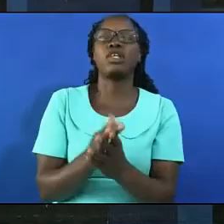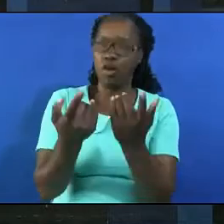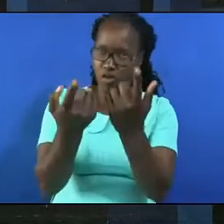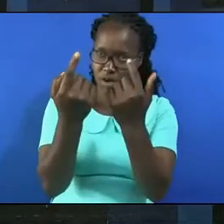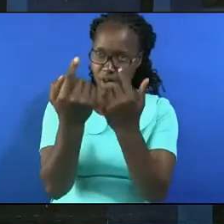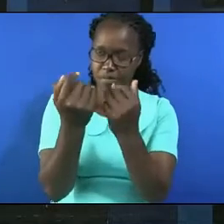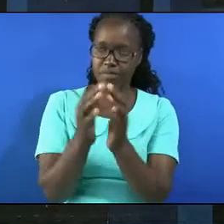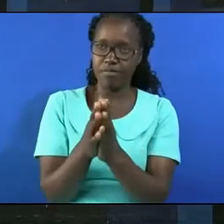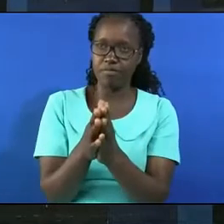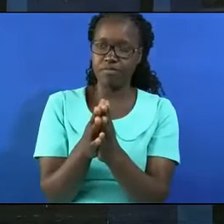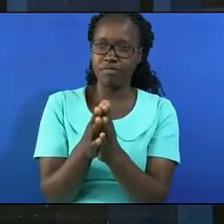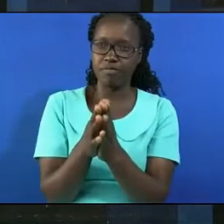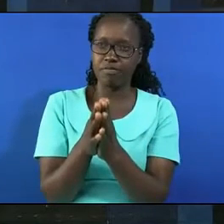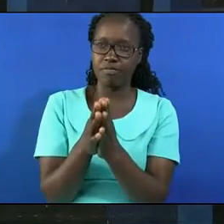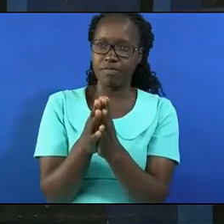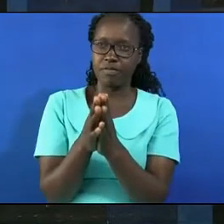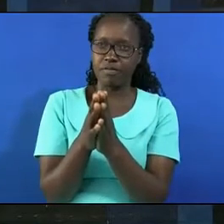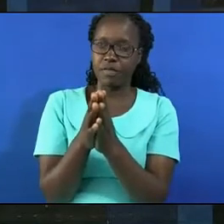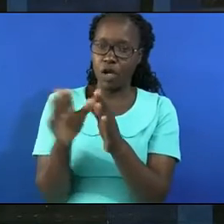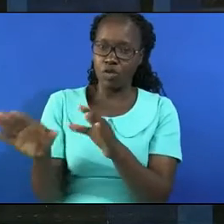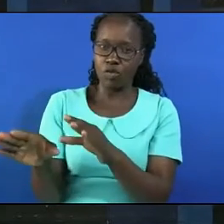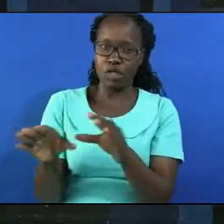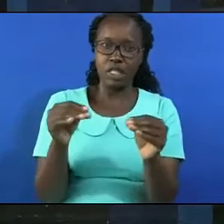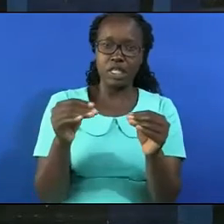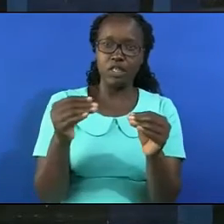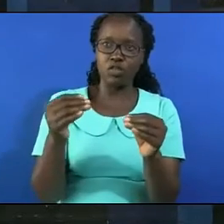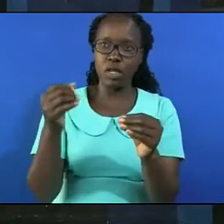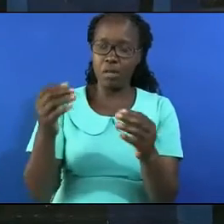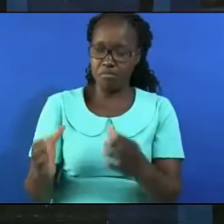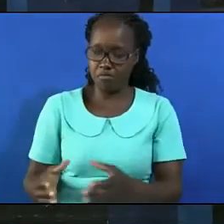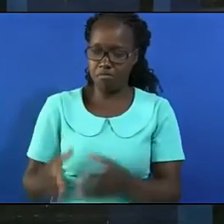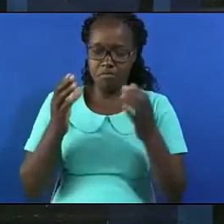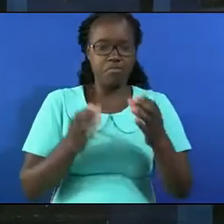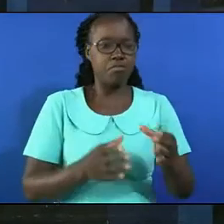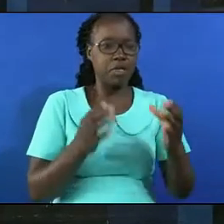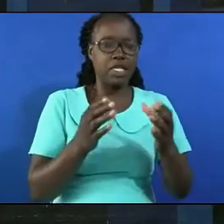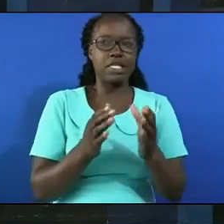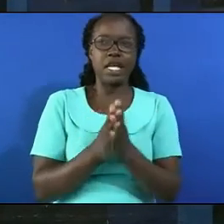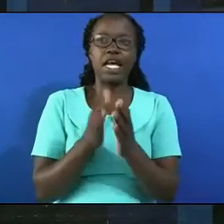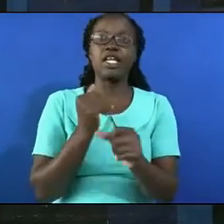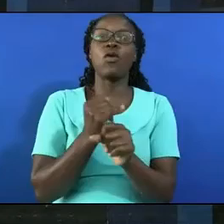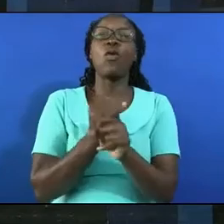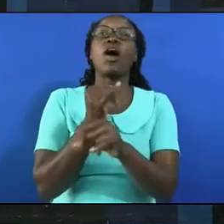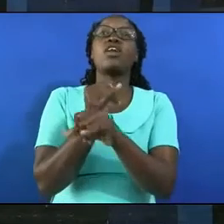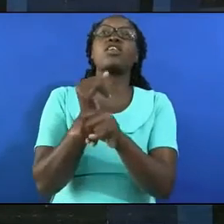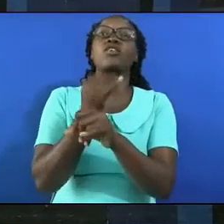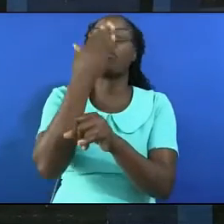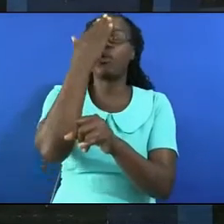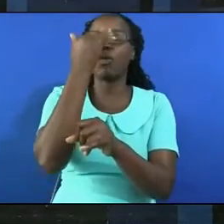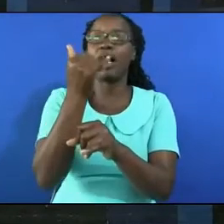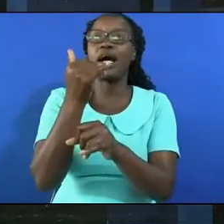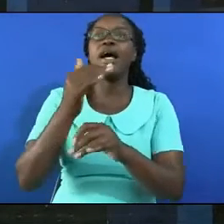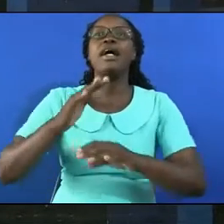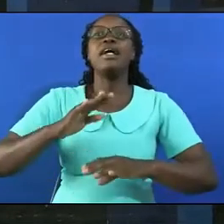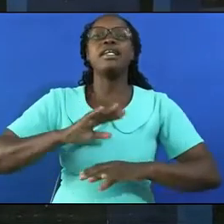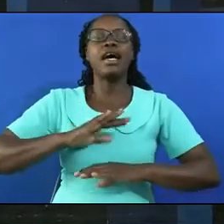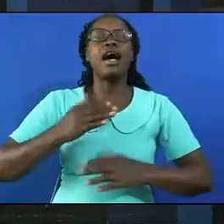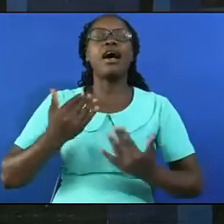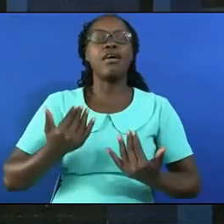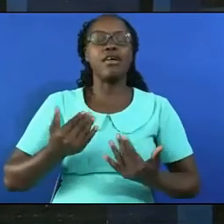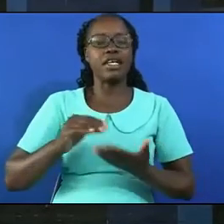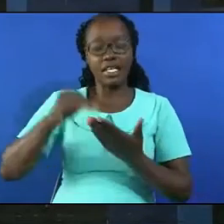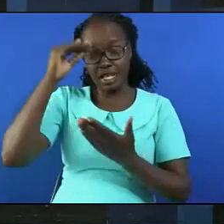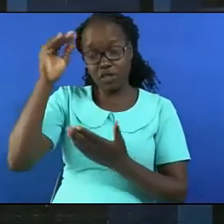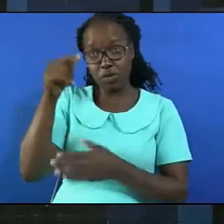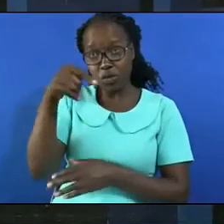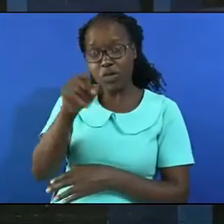Come. And he was taken to the pillars and he did the job because he had now learned to be